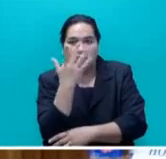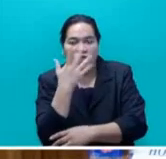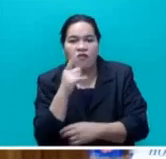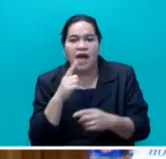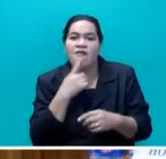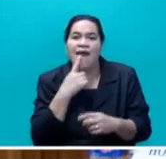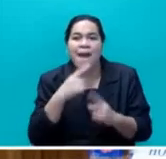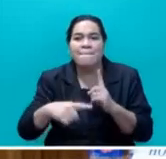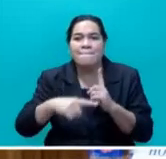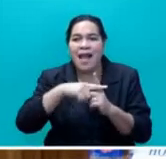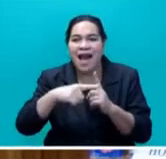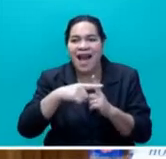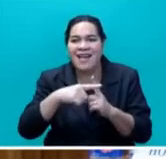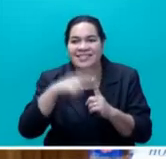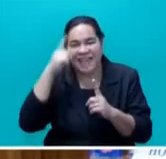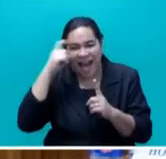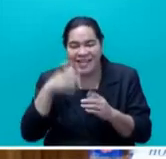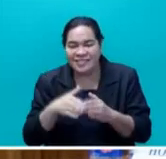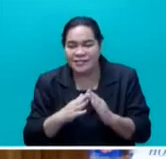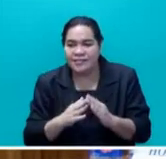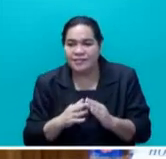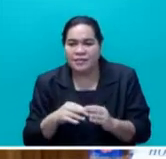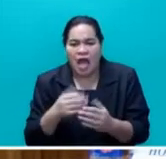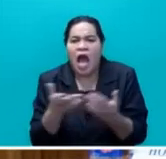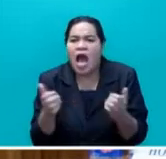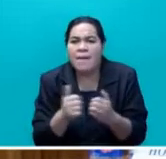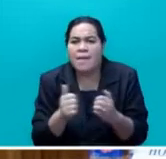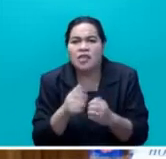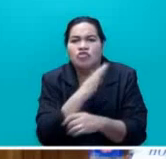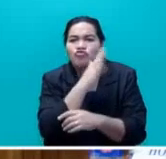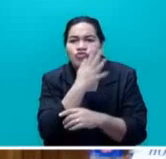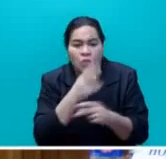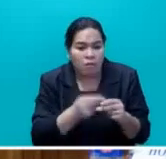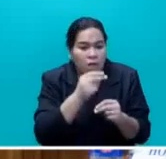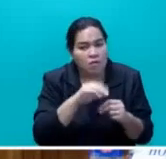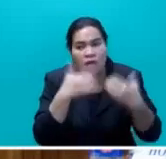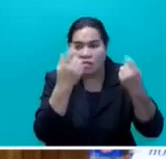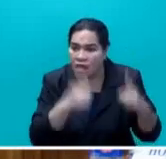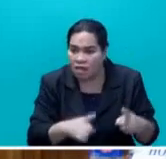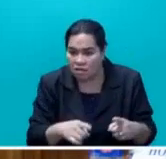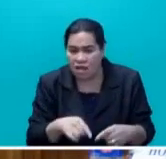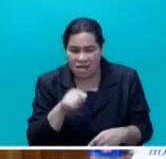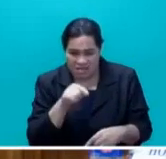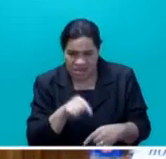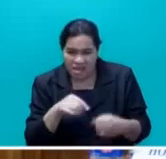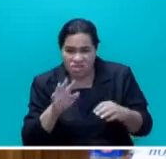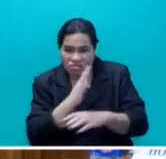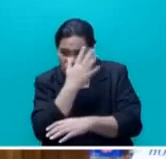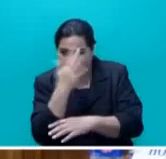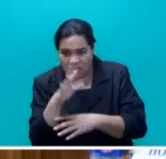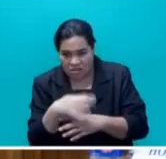Plus initiative? How many trees they planted have died? Is this tree planting in vain? Are the